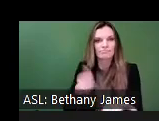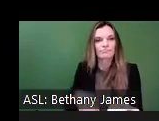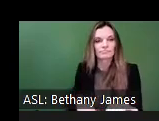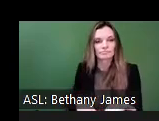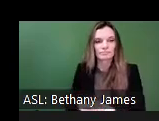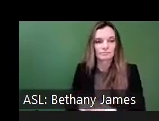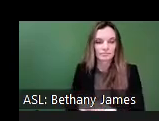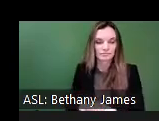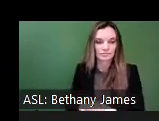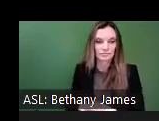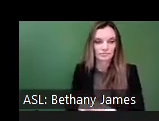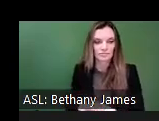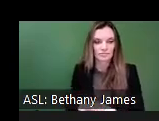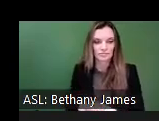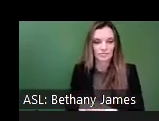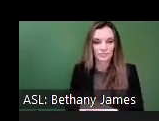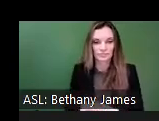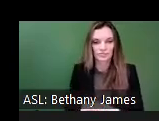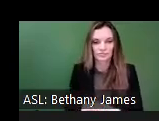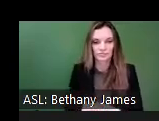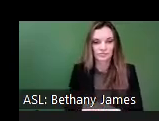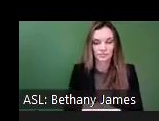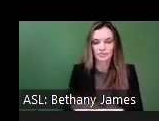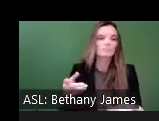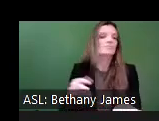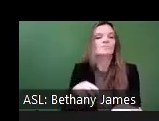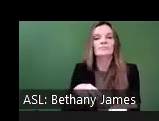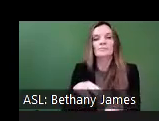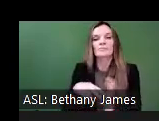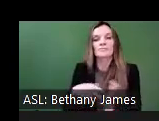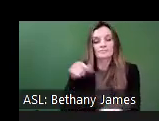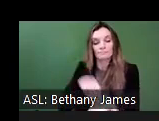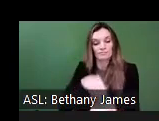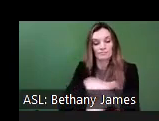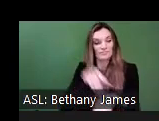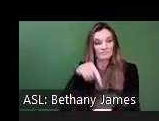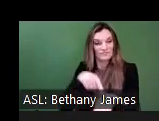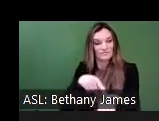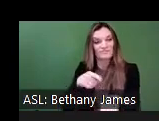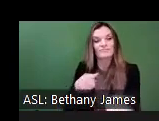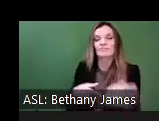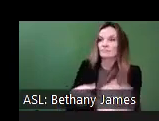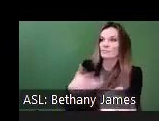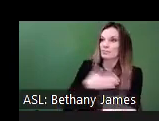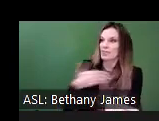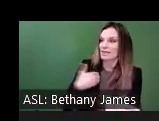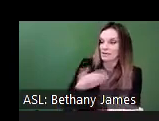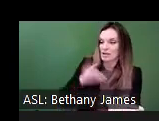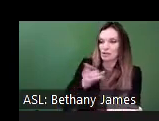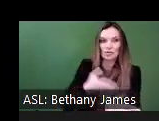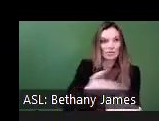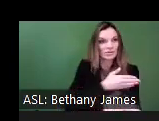designated. Basically, it means the conviction does not show up as a conviction, and it shouldn't show up on your record to